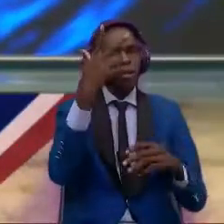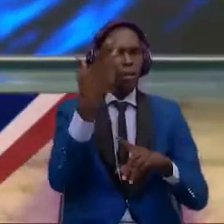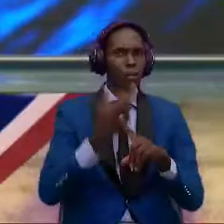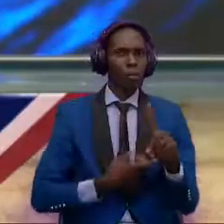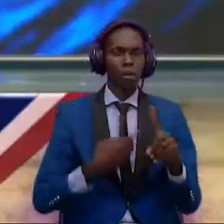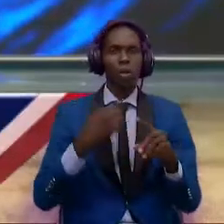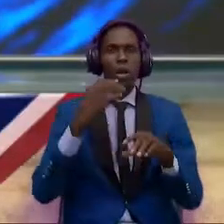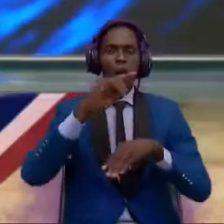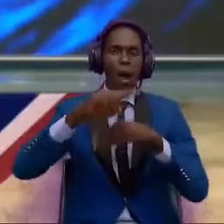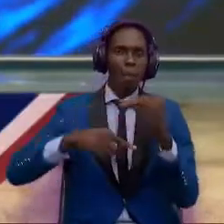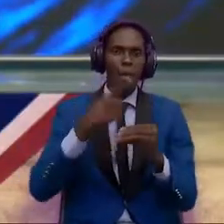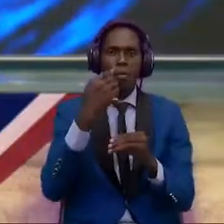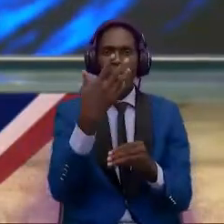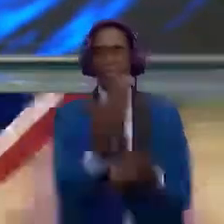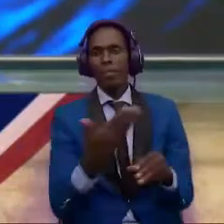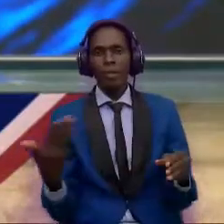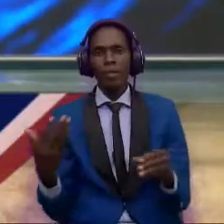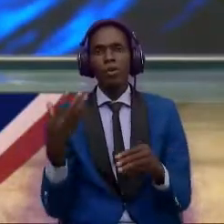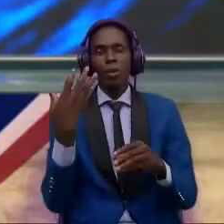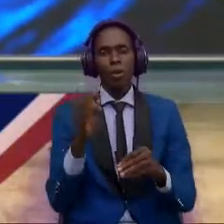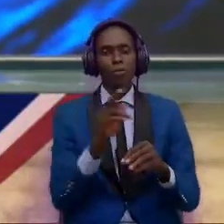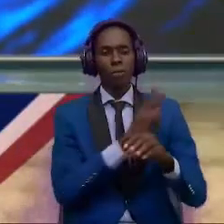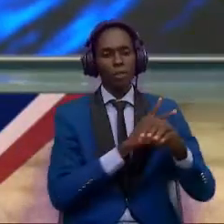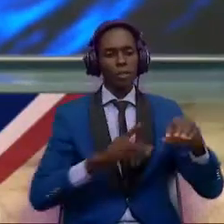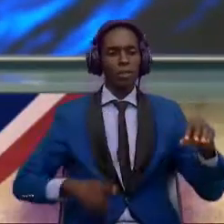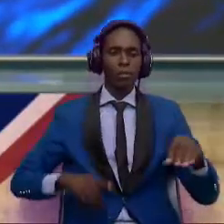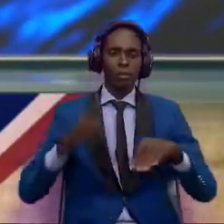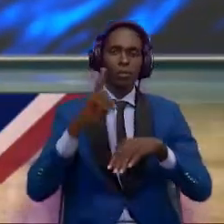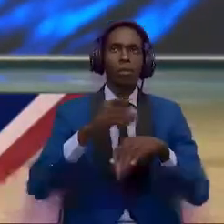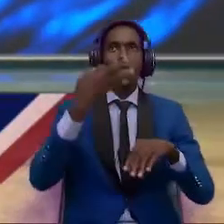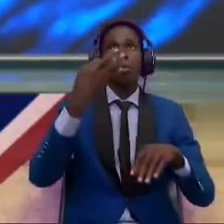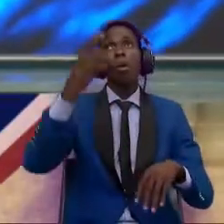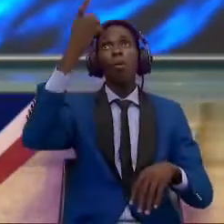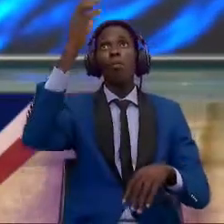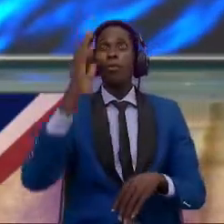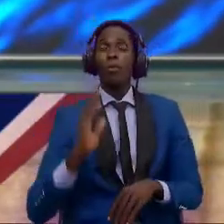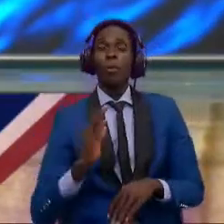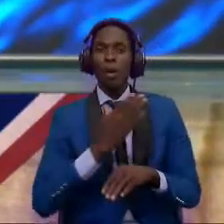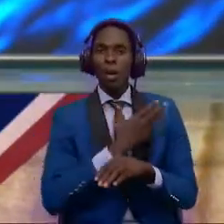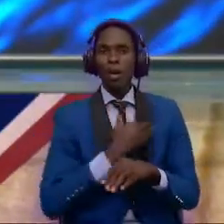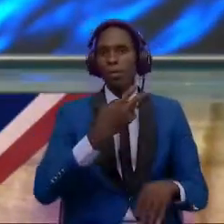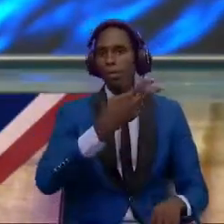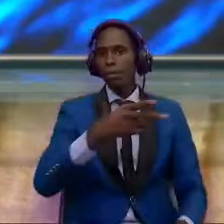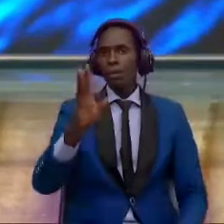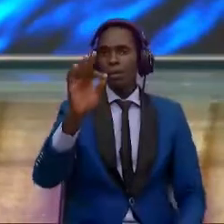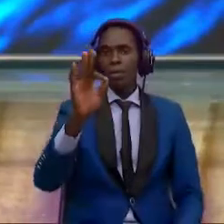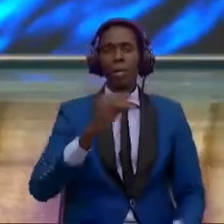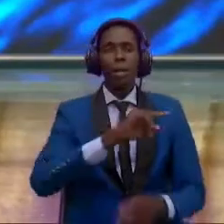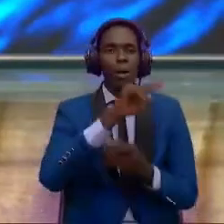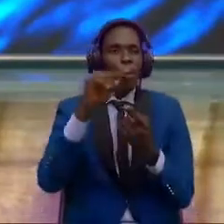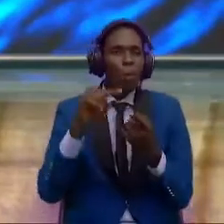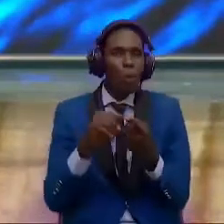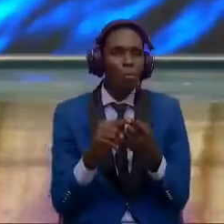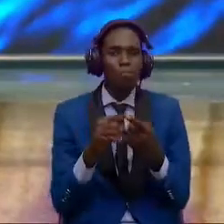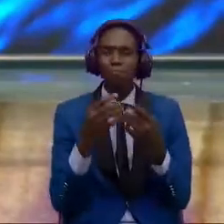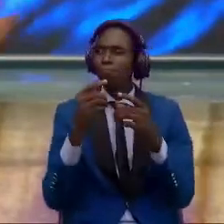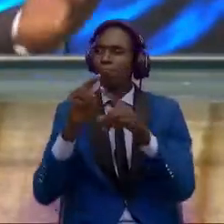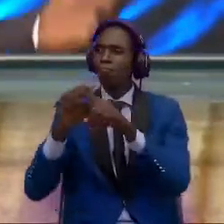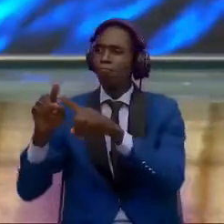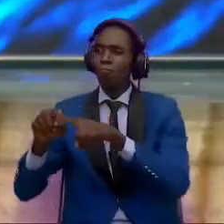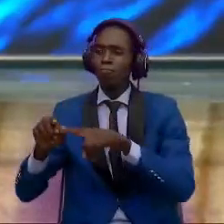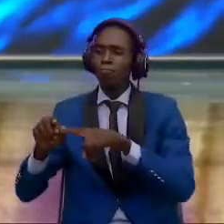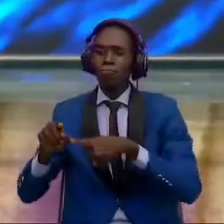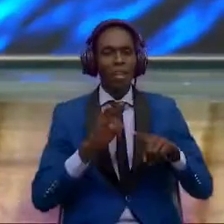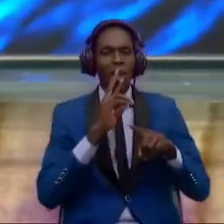the kingdom of God. Look at verse 9. And when divers were hardened and